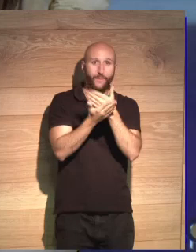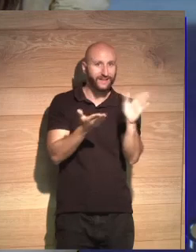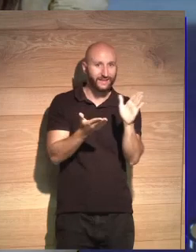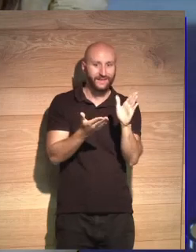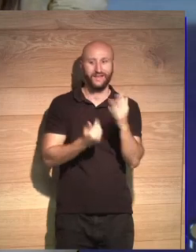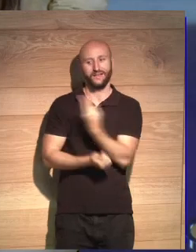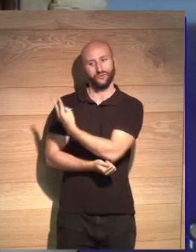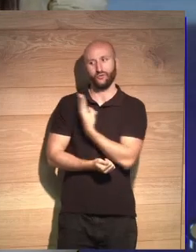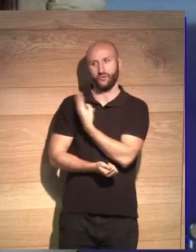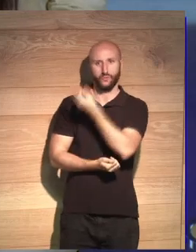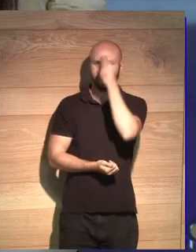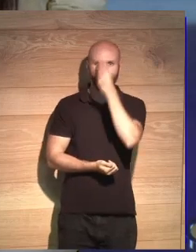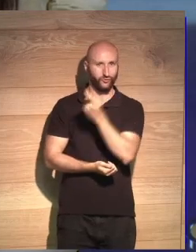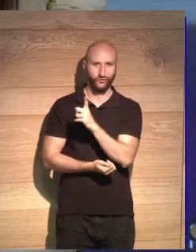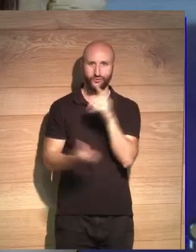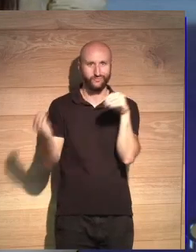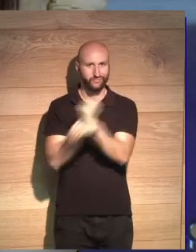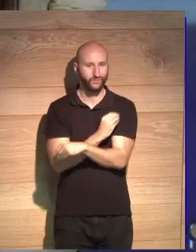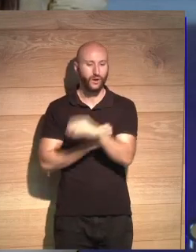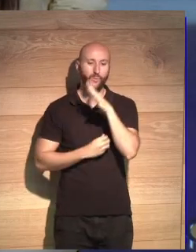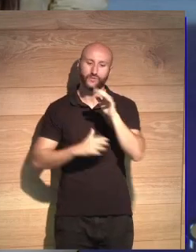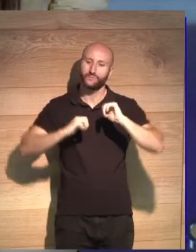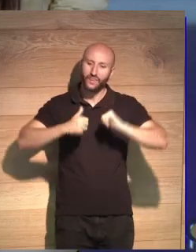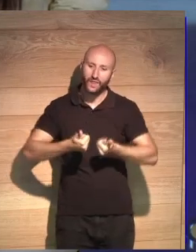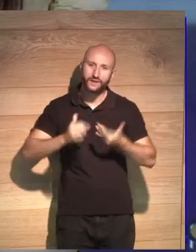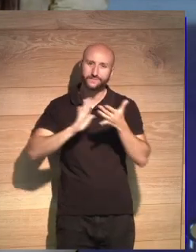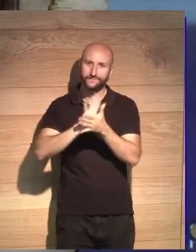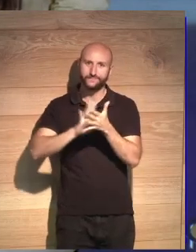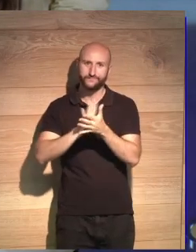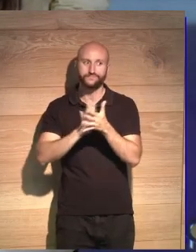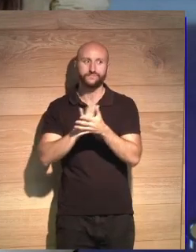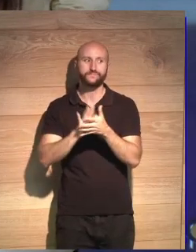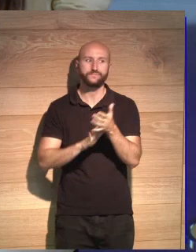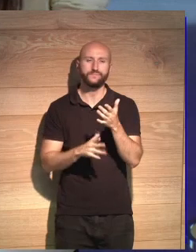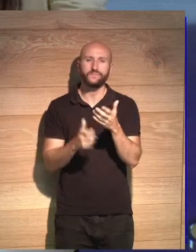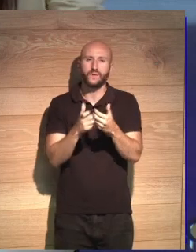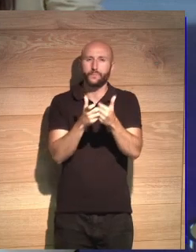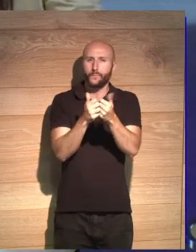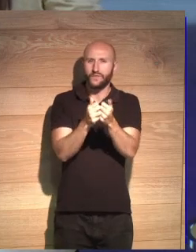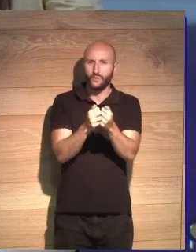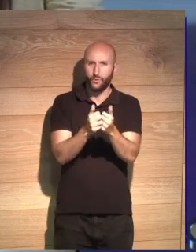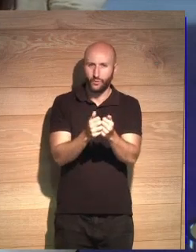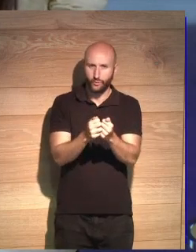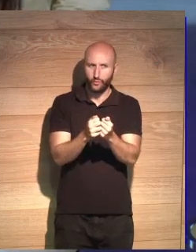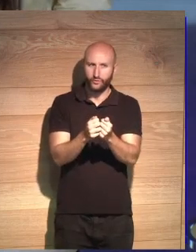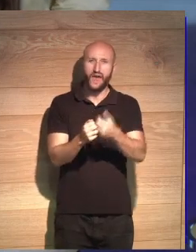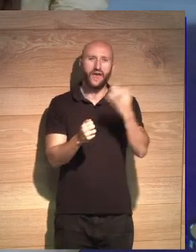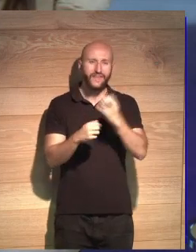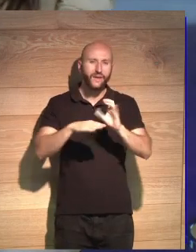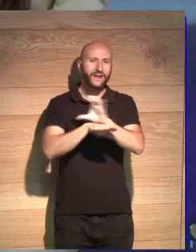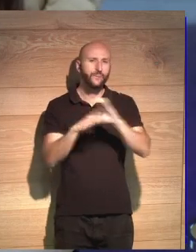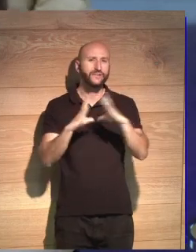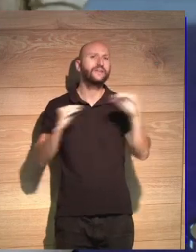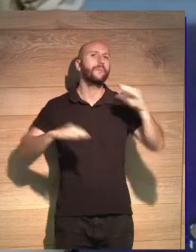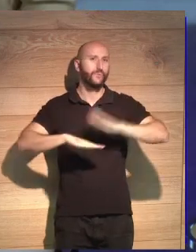this reflection? Well, in our opinion, they shouldn't. And I would like to start talking about why